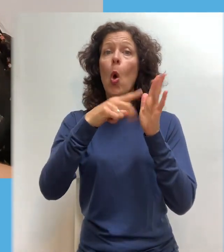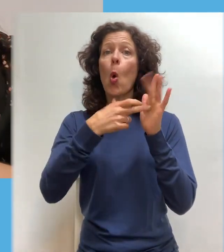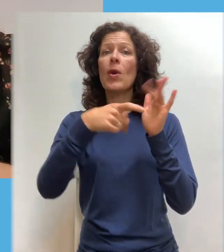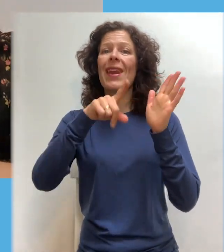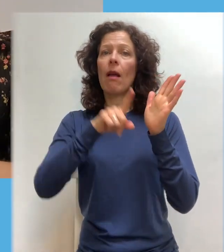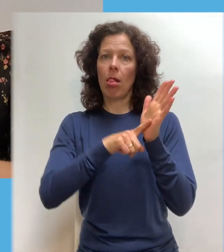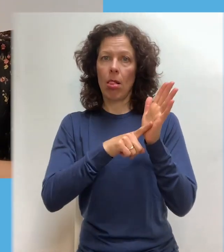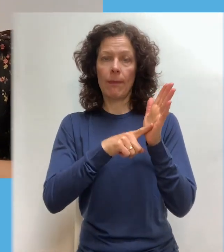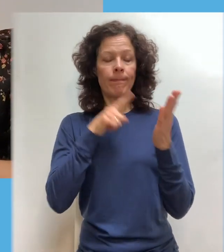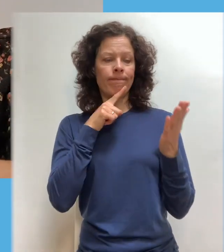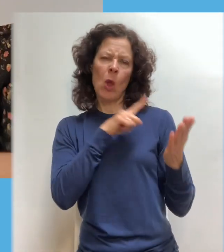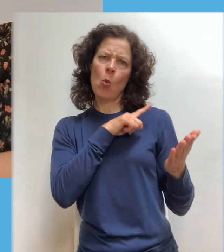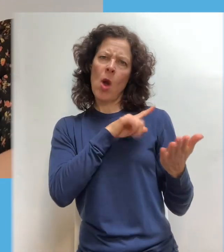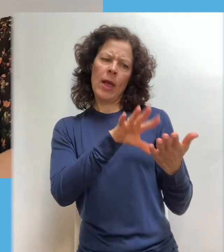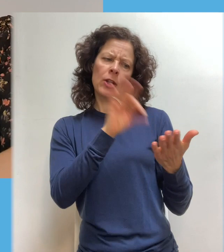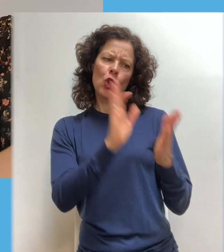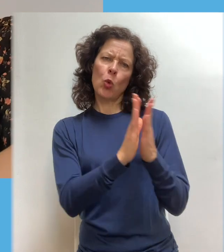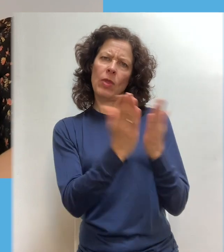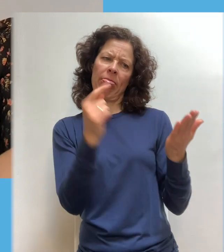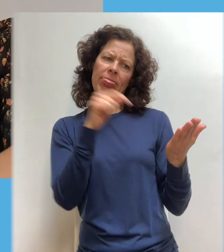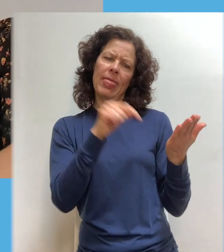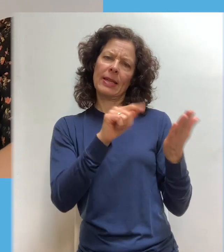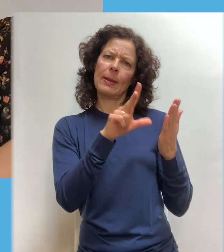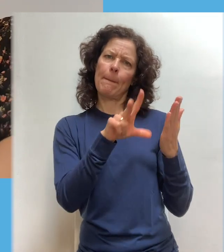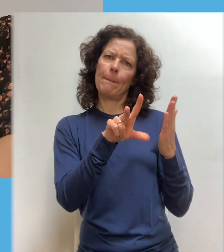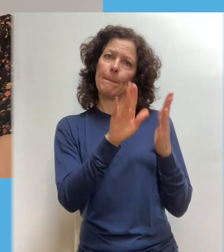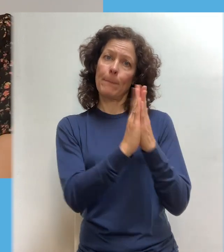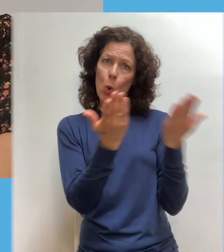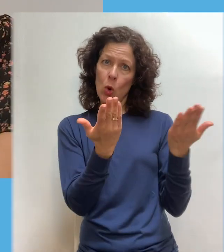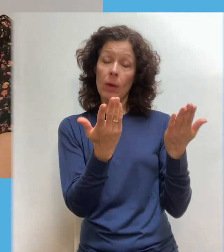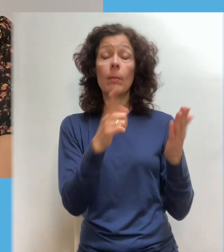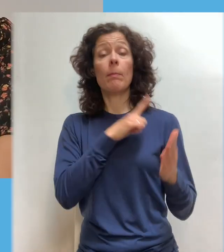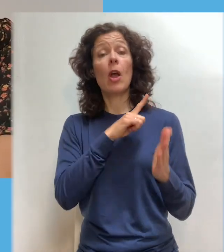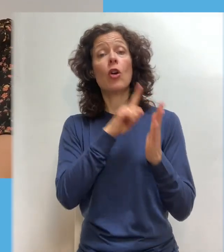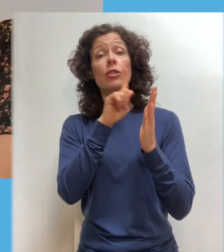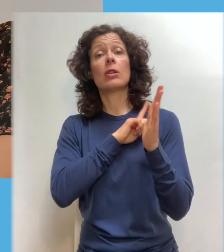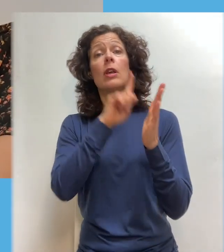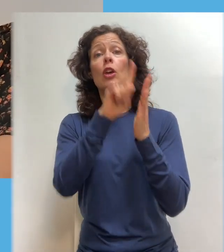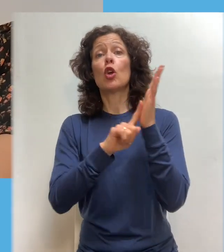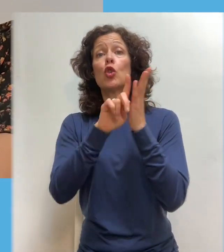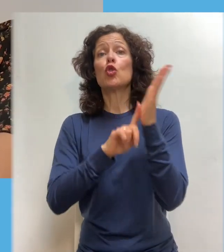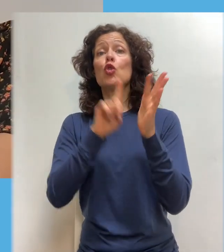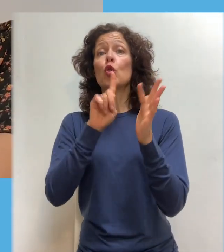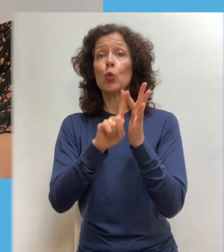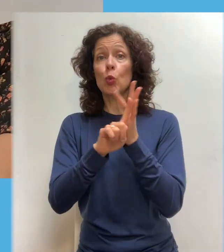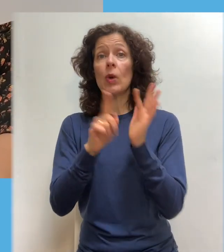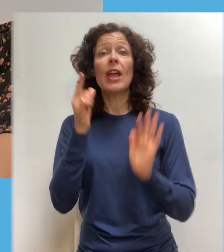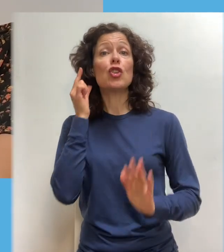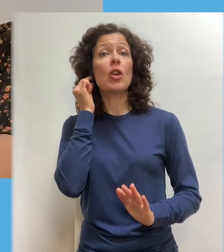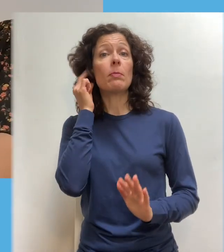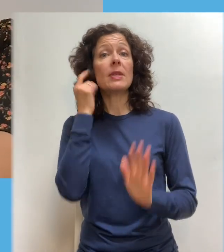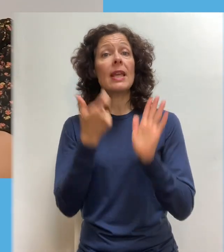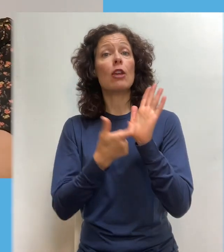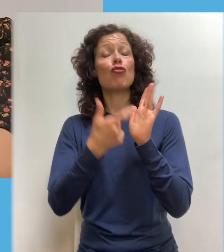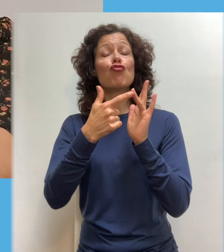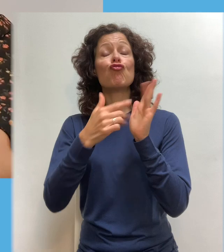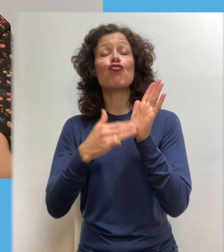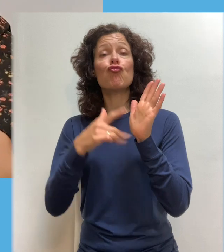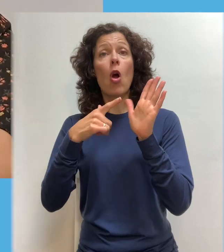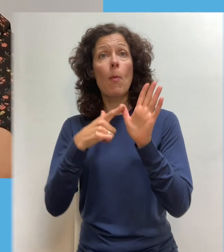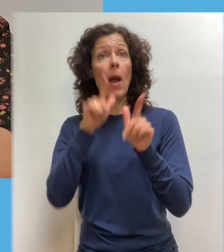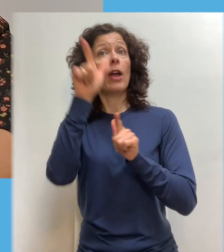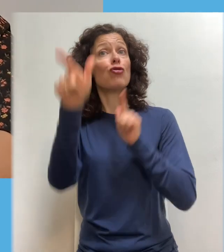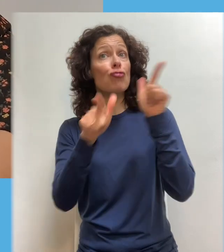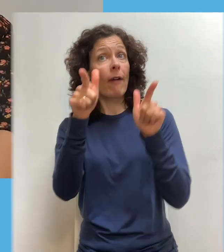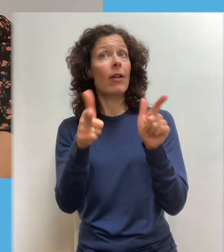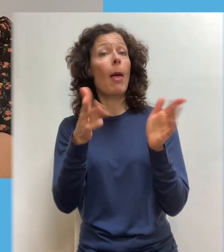Beautyman. I chose this book because June is Gypsy Roma Traveler History Month, and I thought it would be a lovely